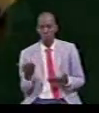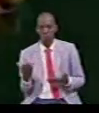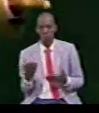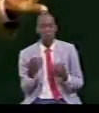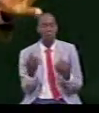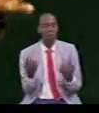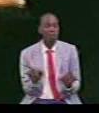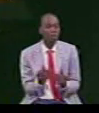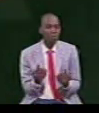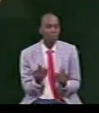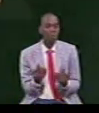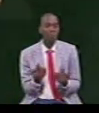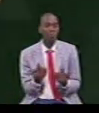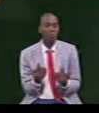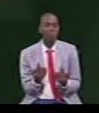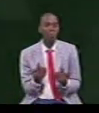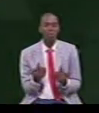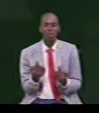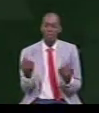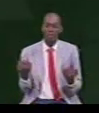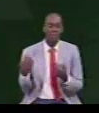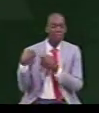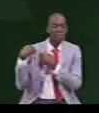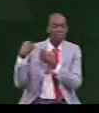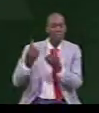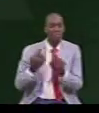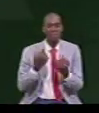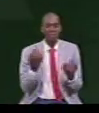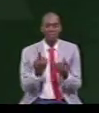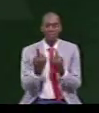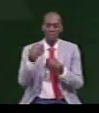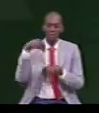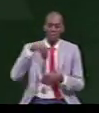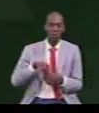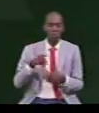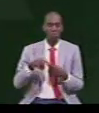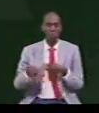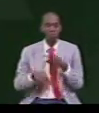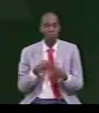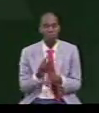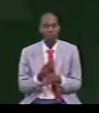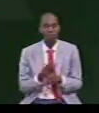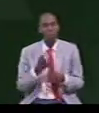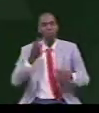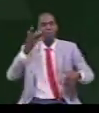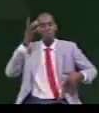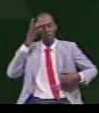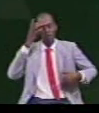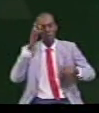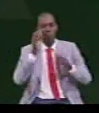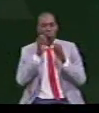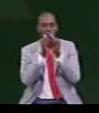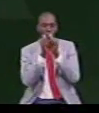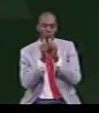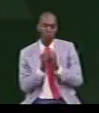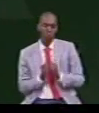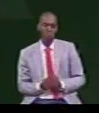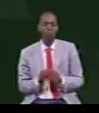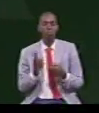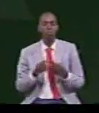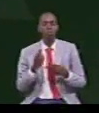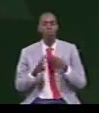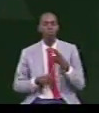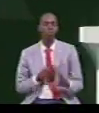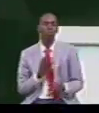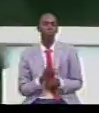since sin came into the world, sickness also came into the